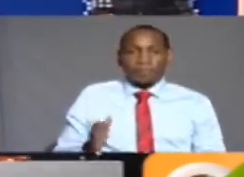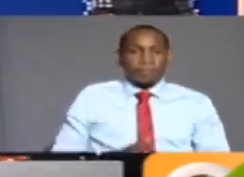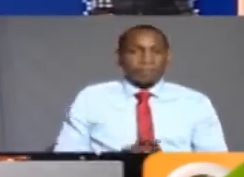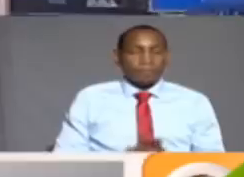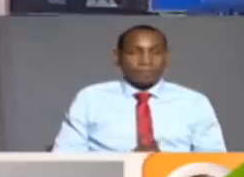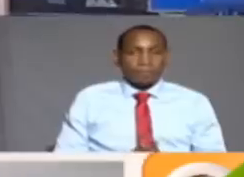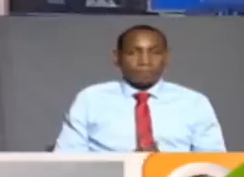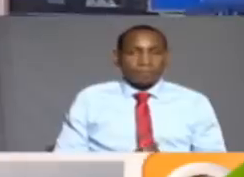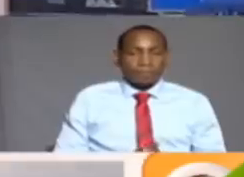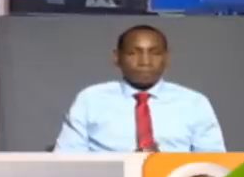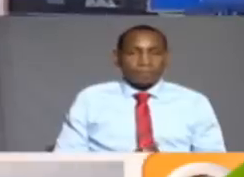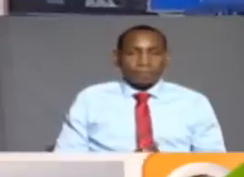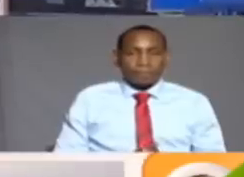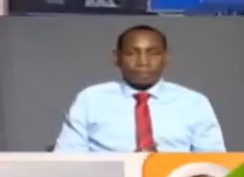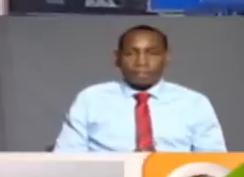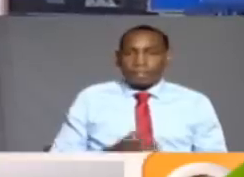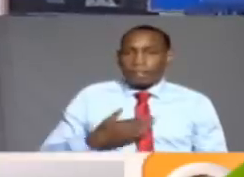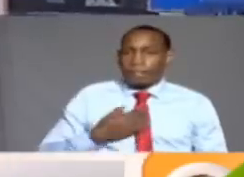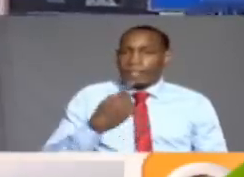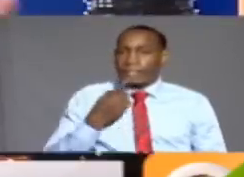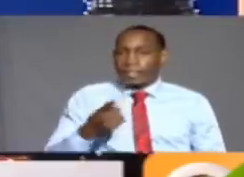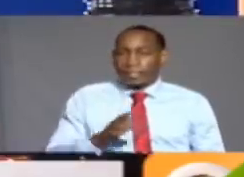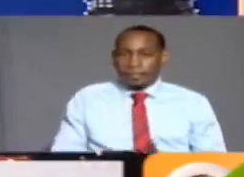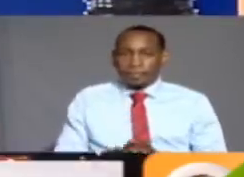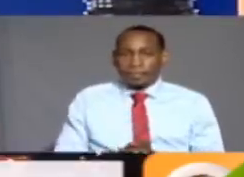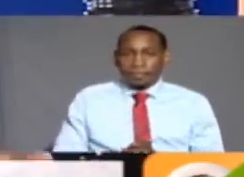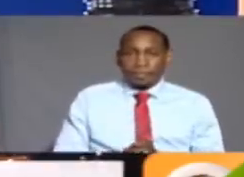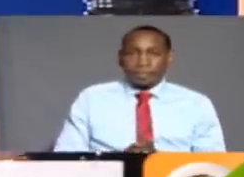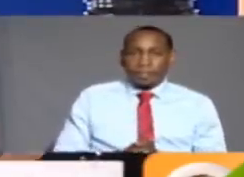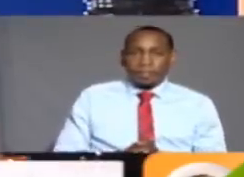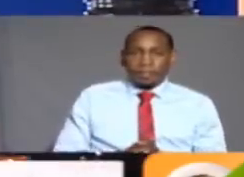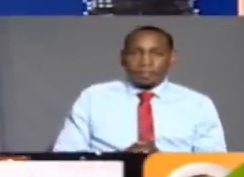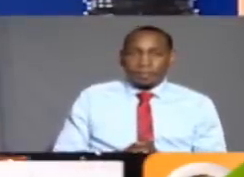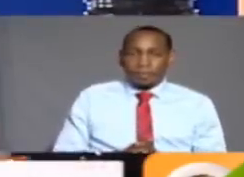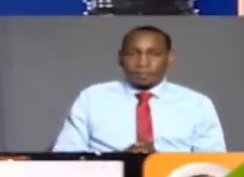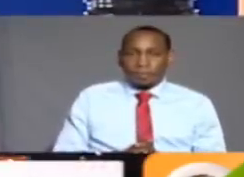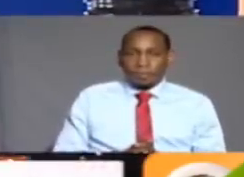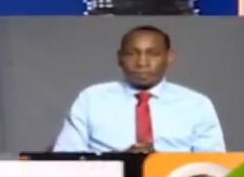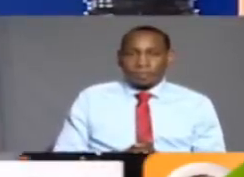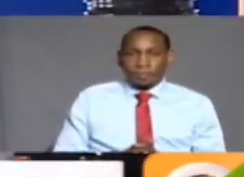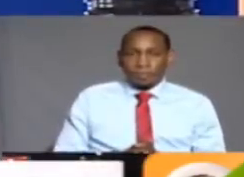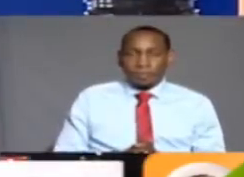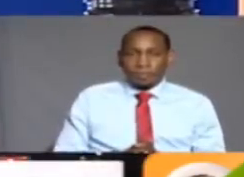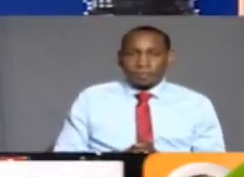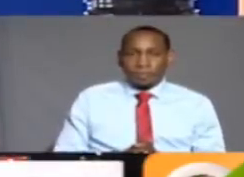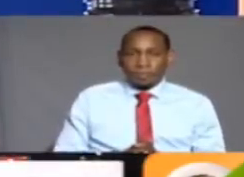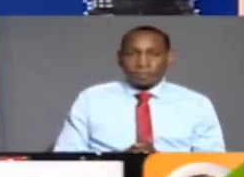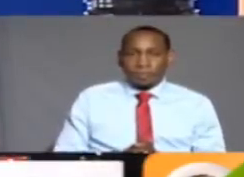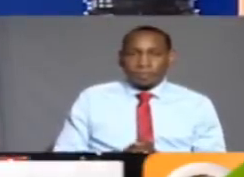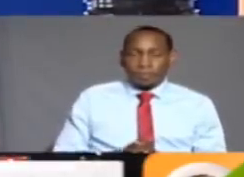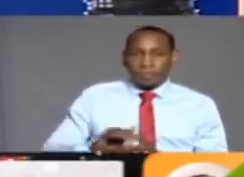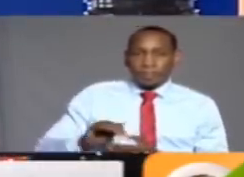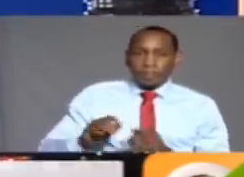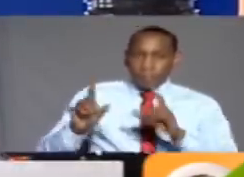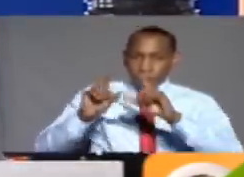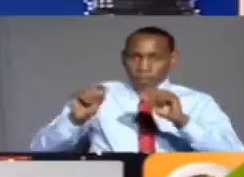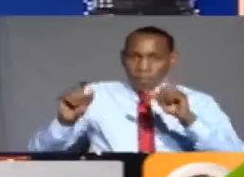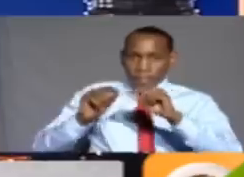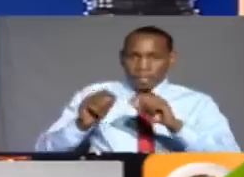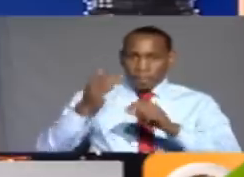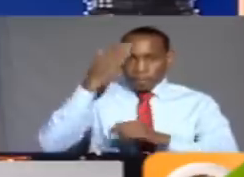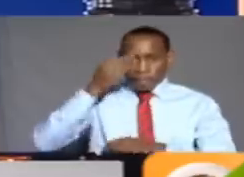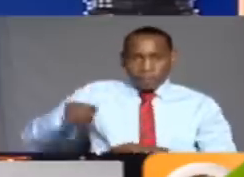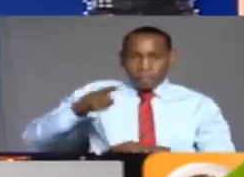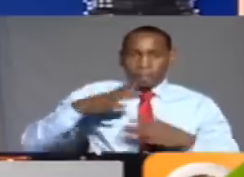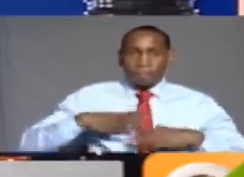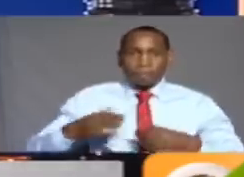saying you're flip-flopping. Okay, let me tell you about Hema and Wanjiku. Okay. Hema is actually, for me, a Mount Kenya message, because we are the only people